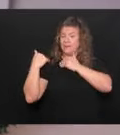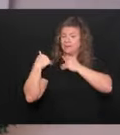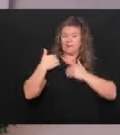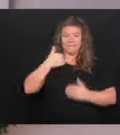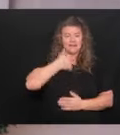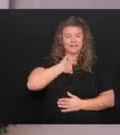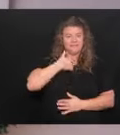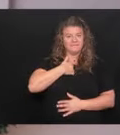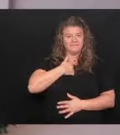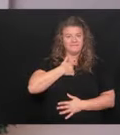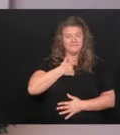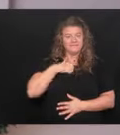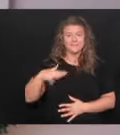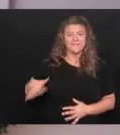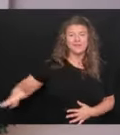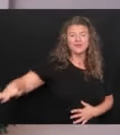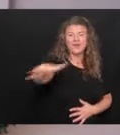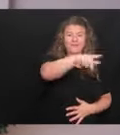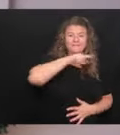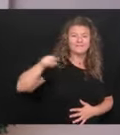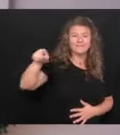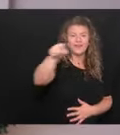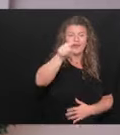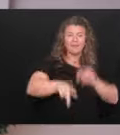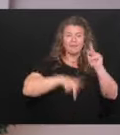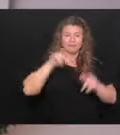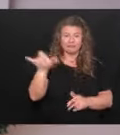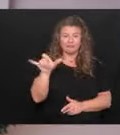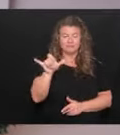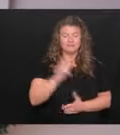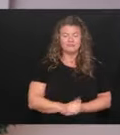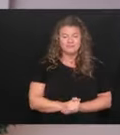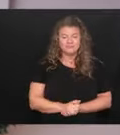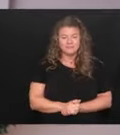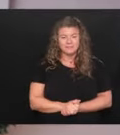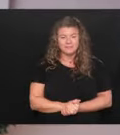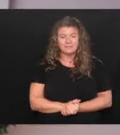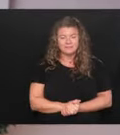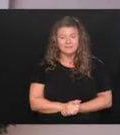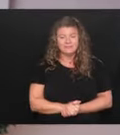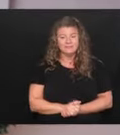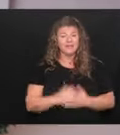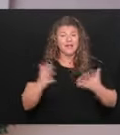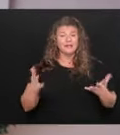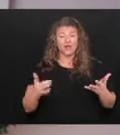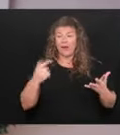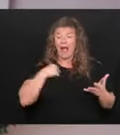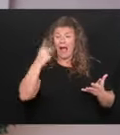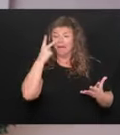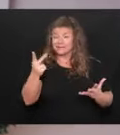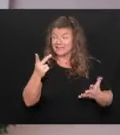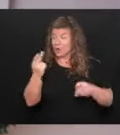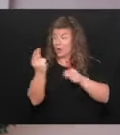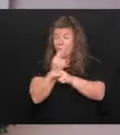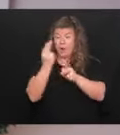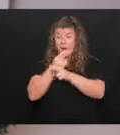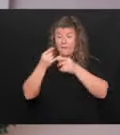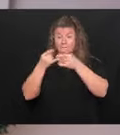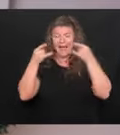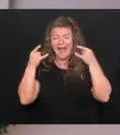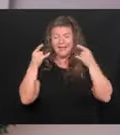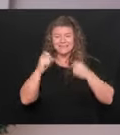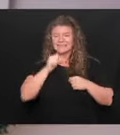but to my other fellow residents and community members. And so I see wearing a mask not as a